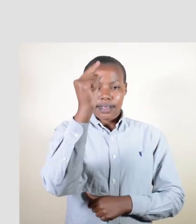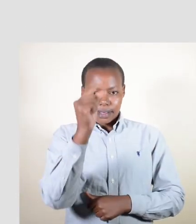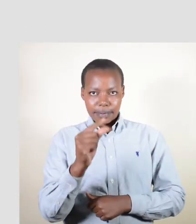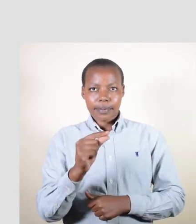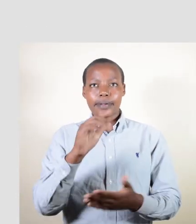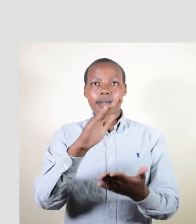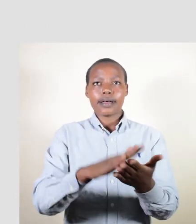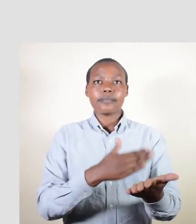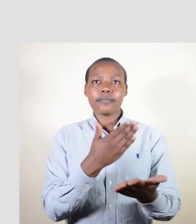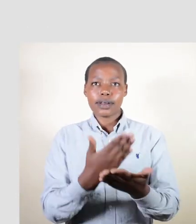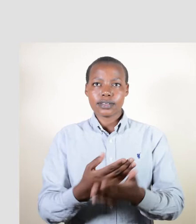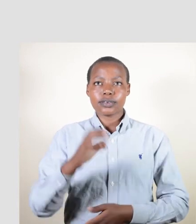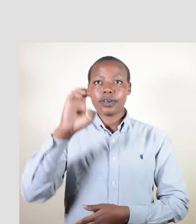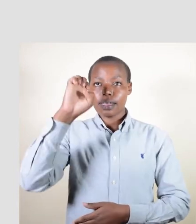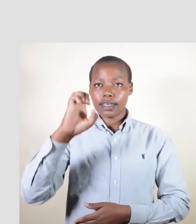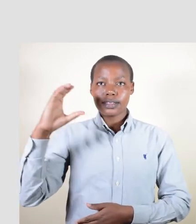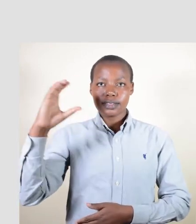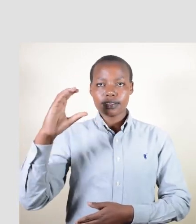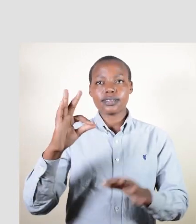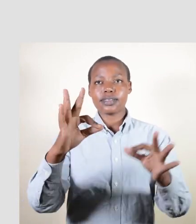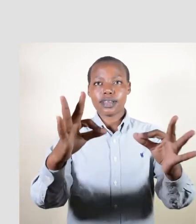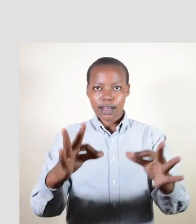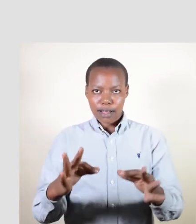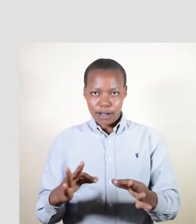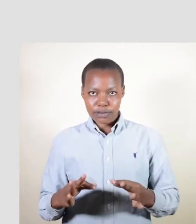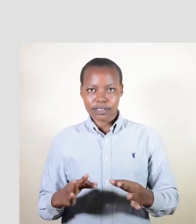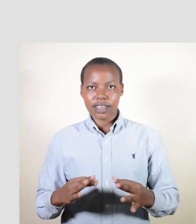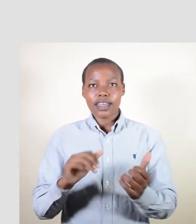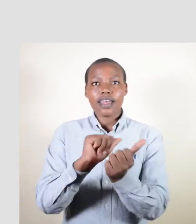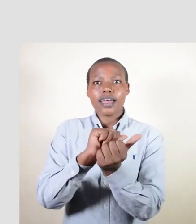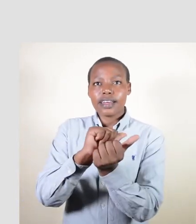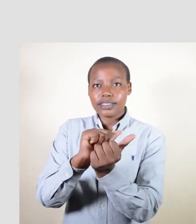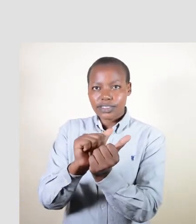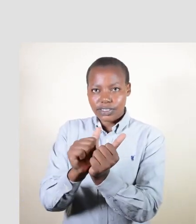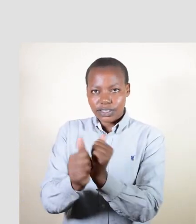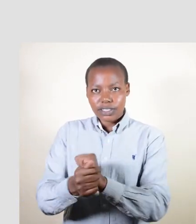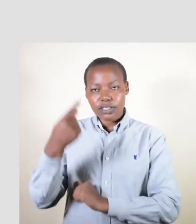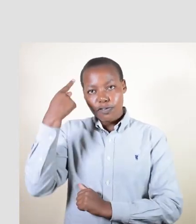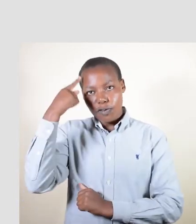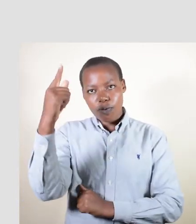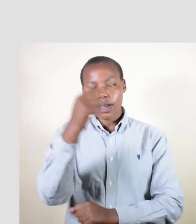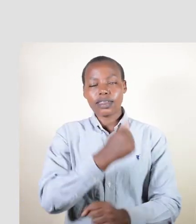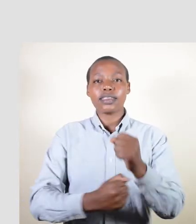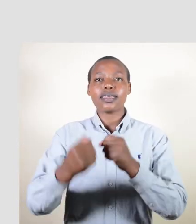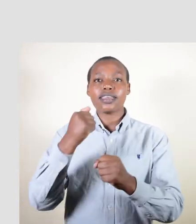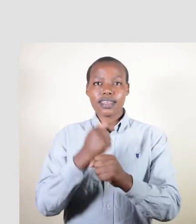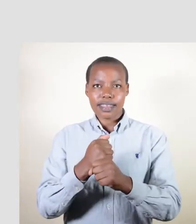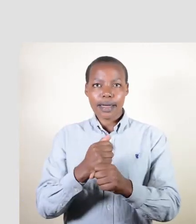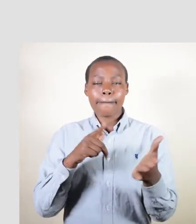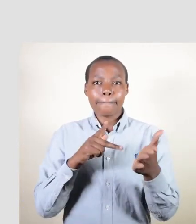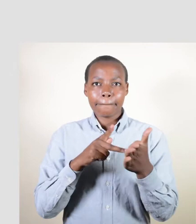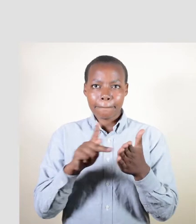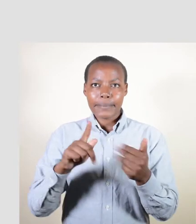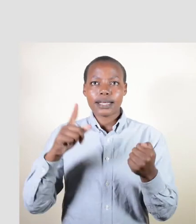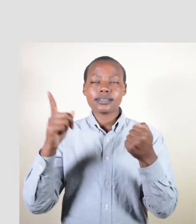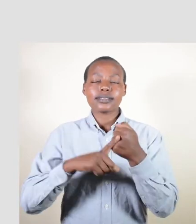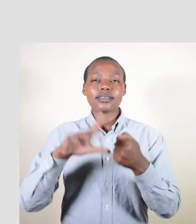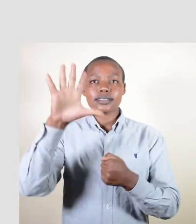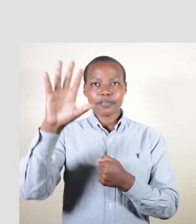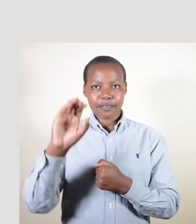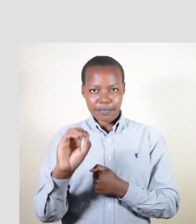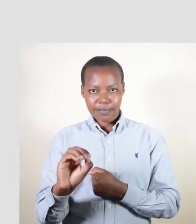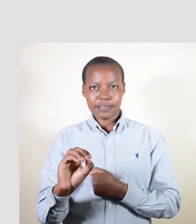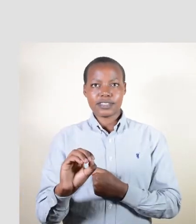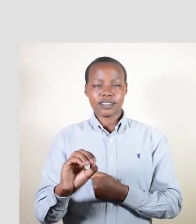customer makes an application on eCitizen account and renews a period of 1 year at 650